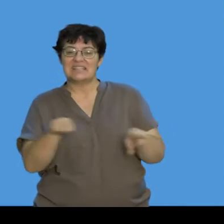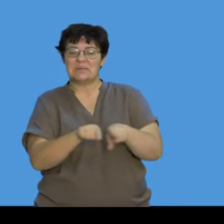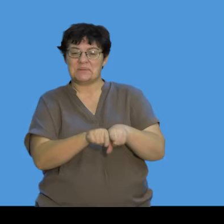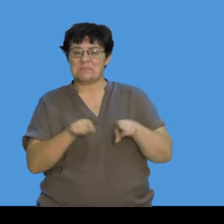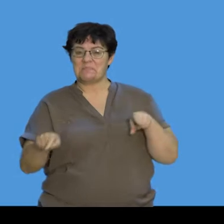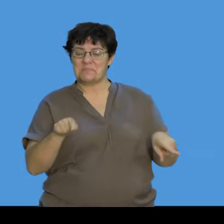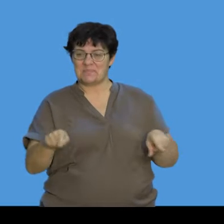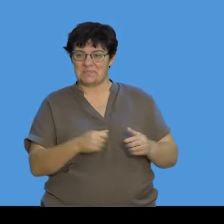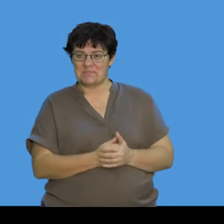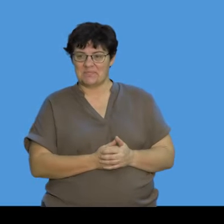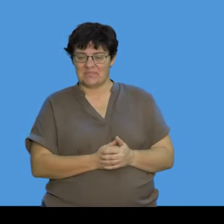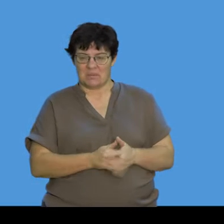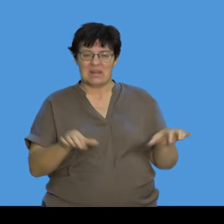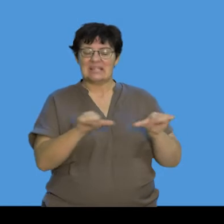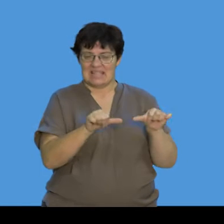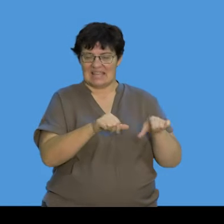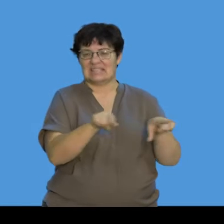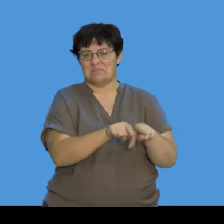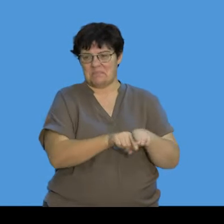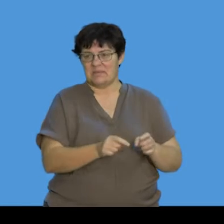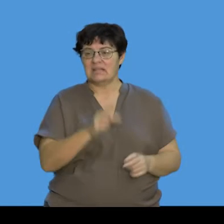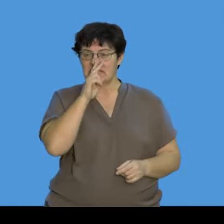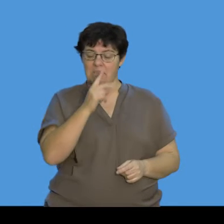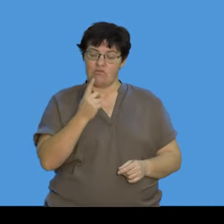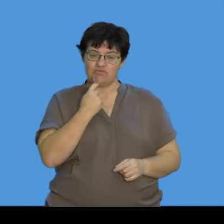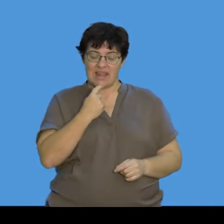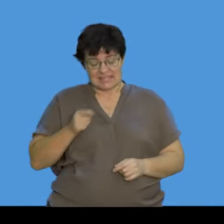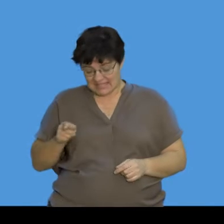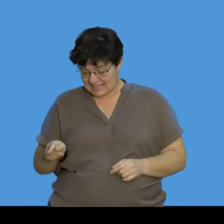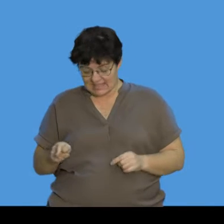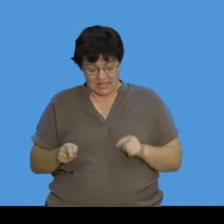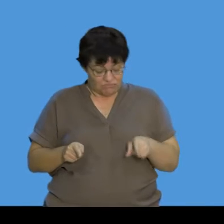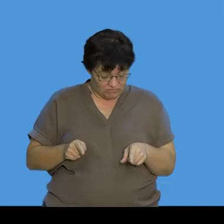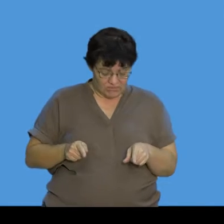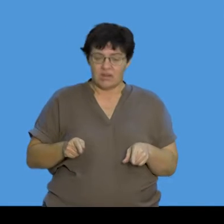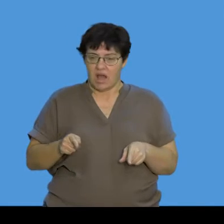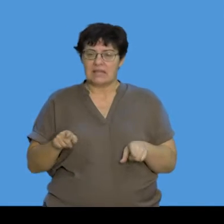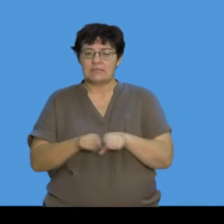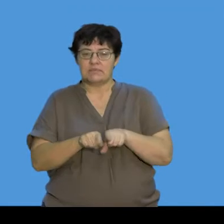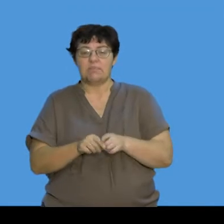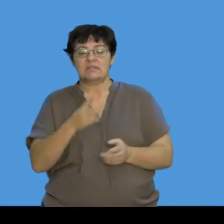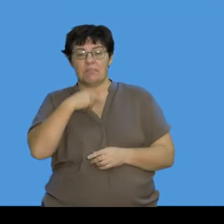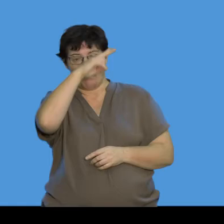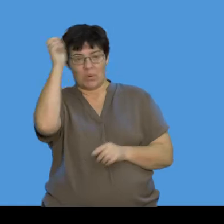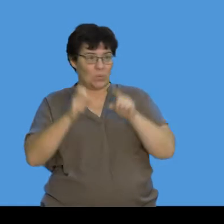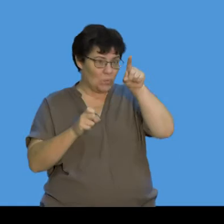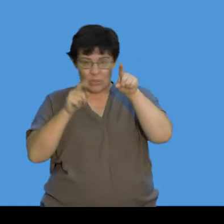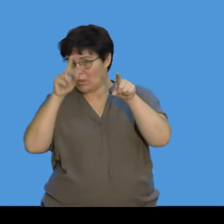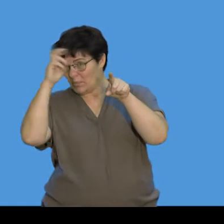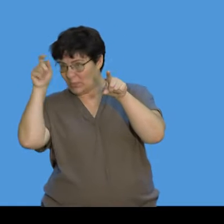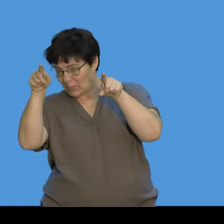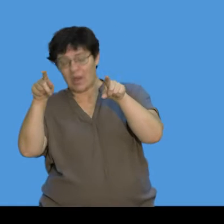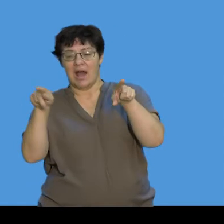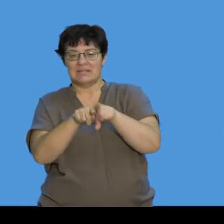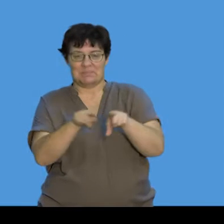as that on the left-hand side with those colors, and the red angle with the red angle, and the blue with the blue, right? And then